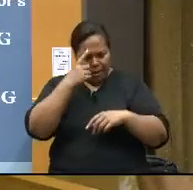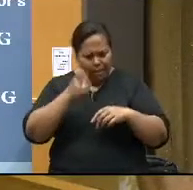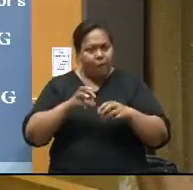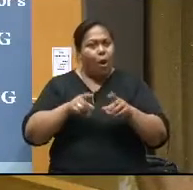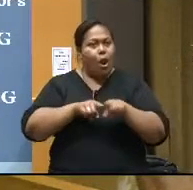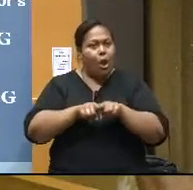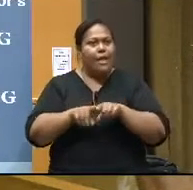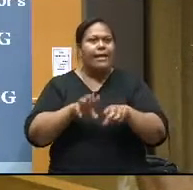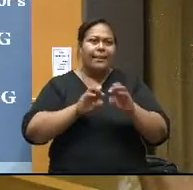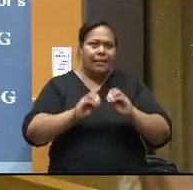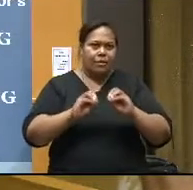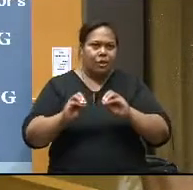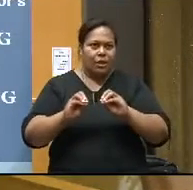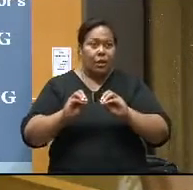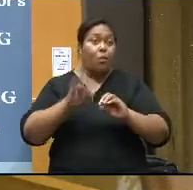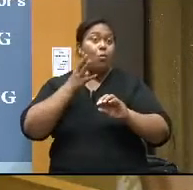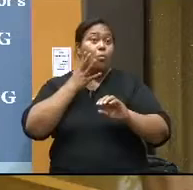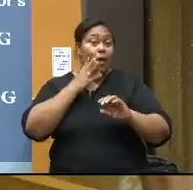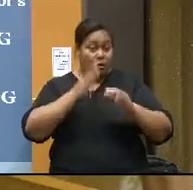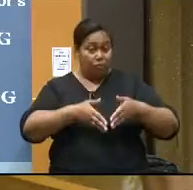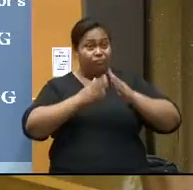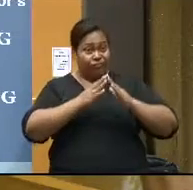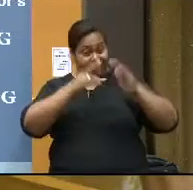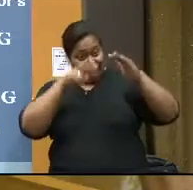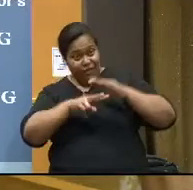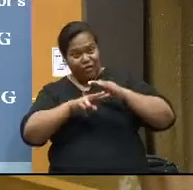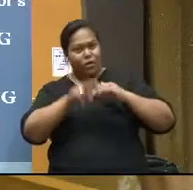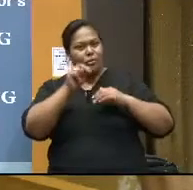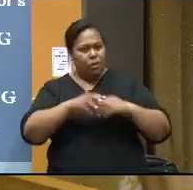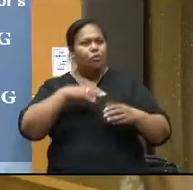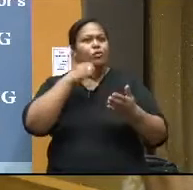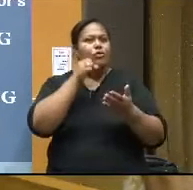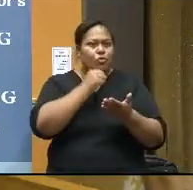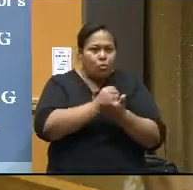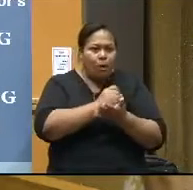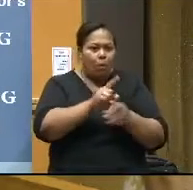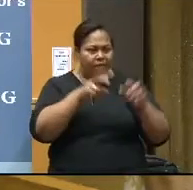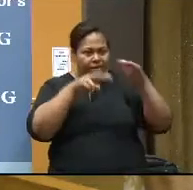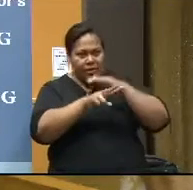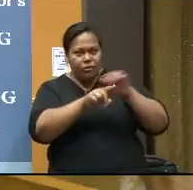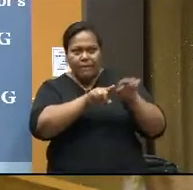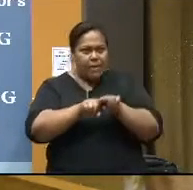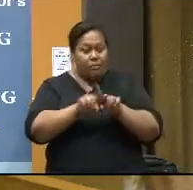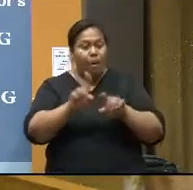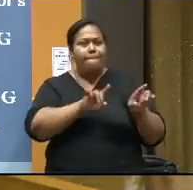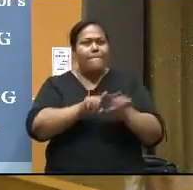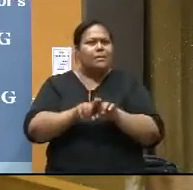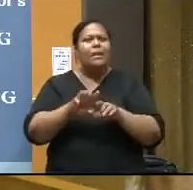need to be very, very sure what that vision is, what it means, and how does it